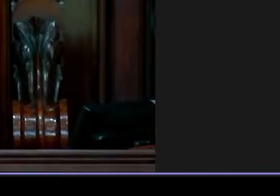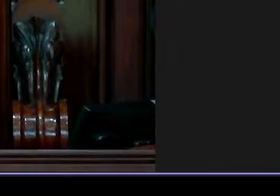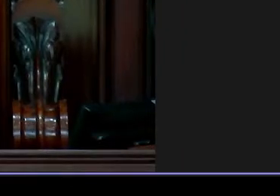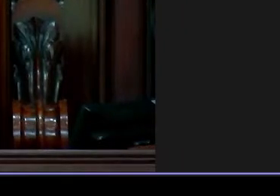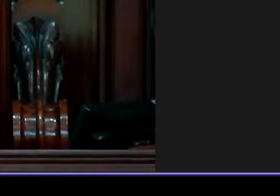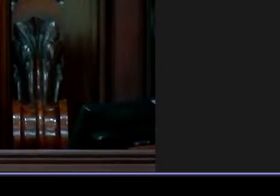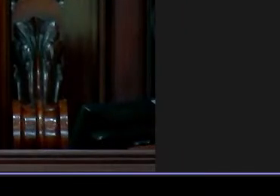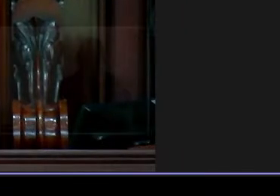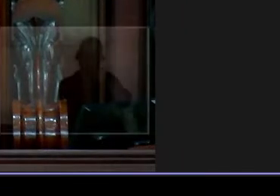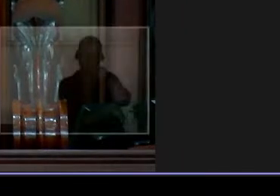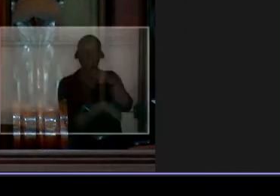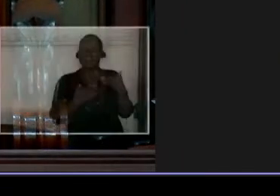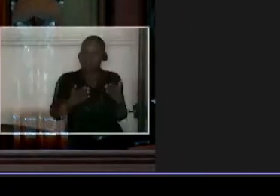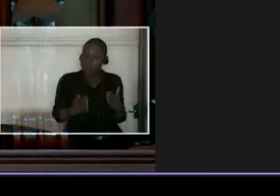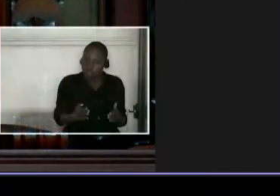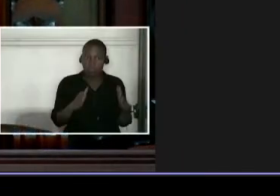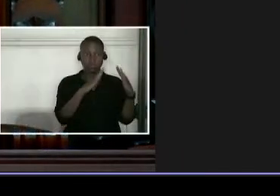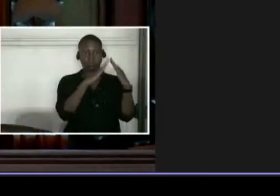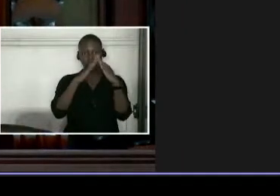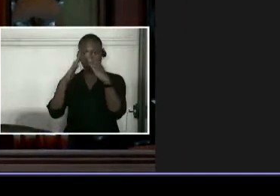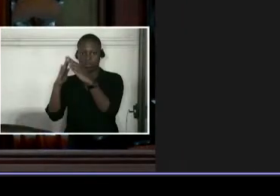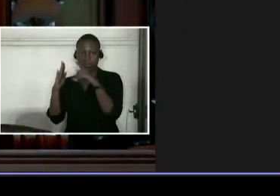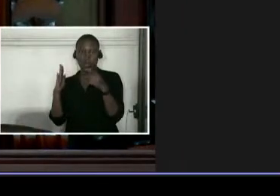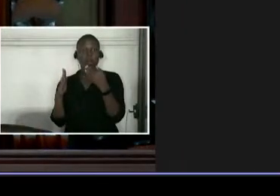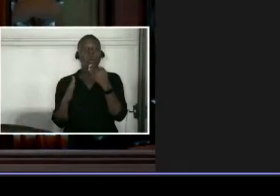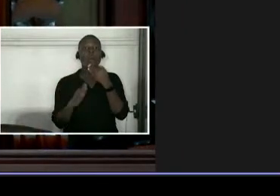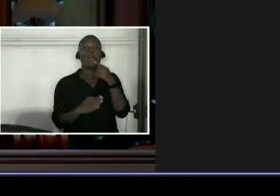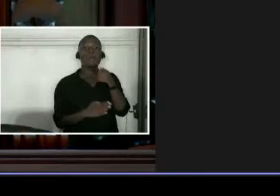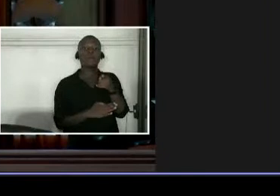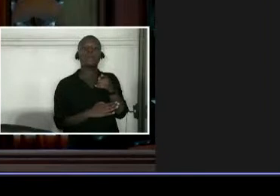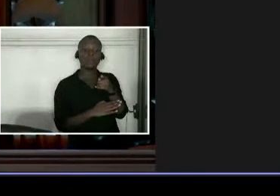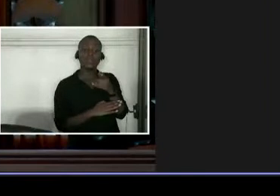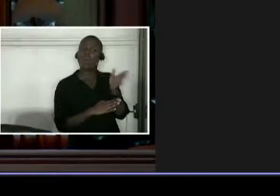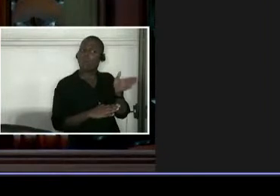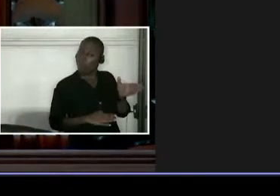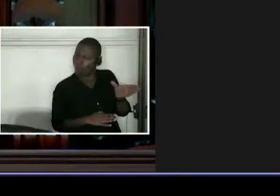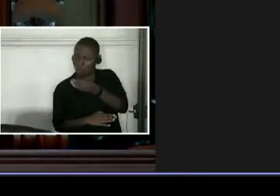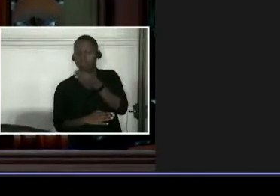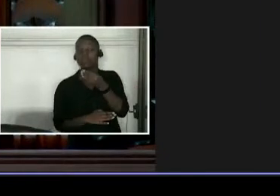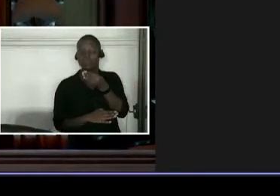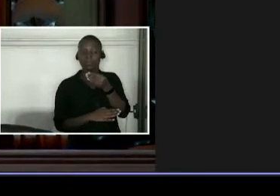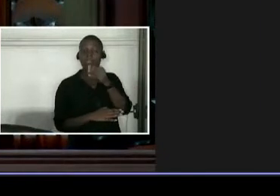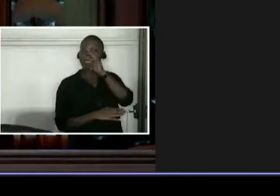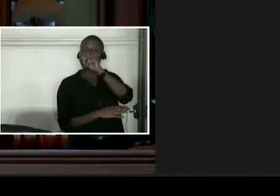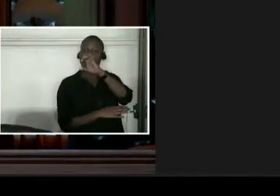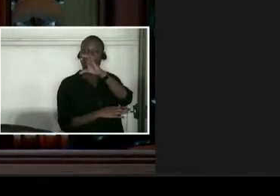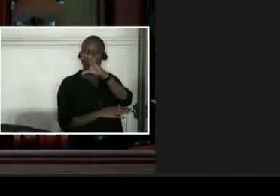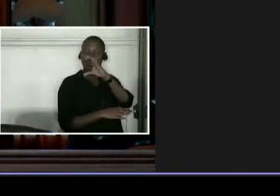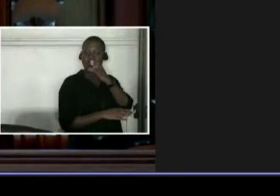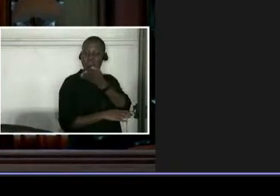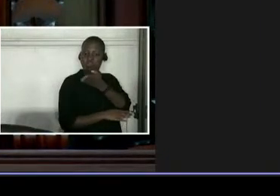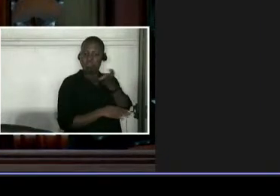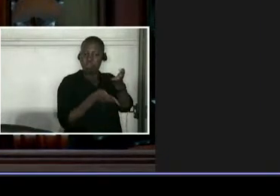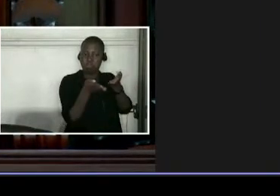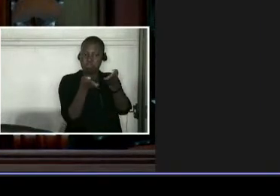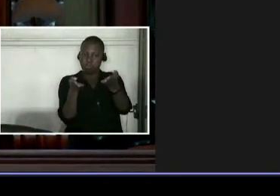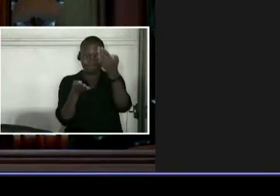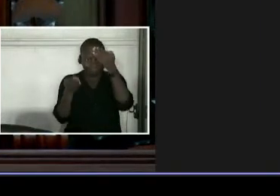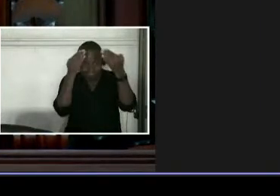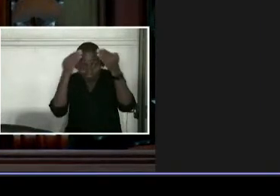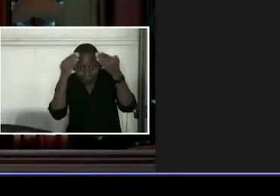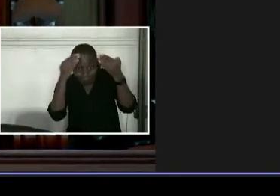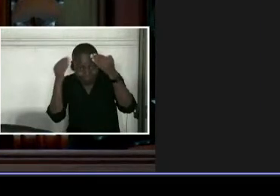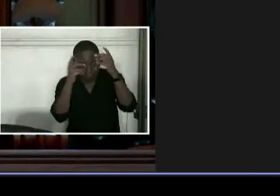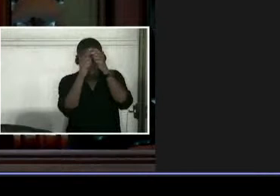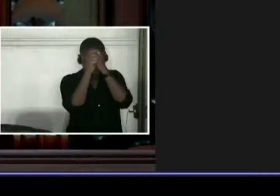MEC for Human Settlements and Public Works, and all the MEC that are present. My greetings are